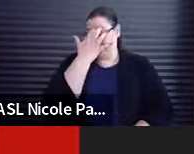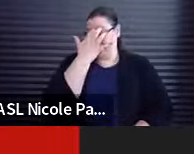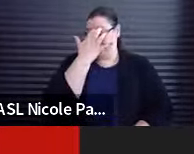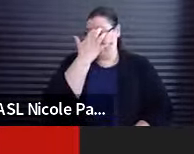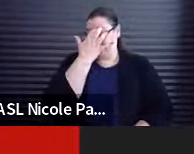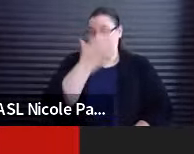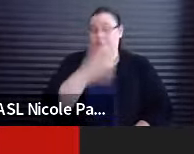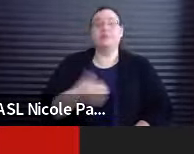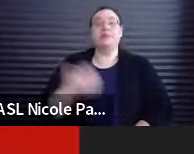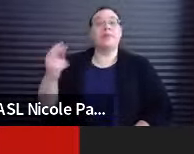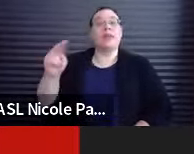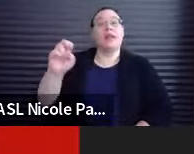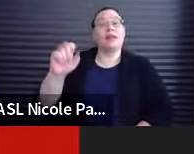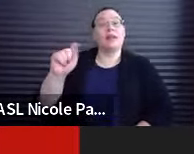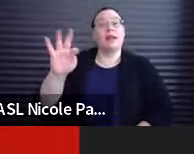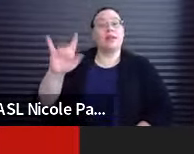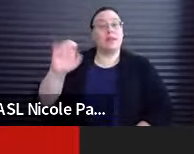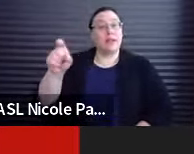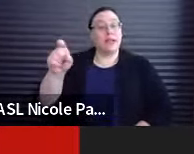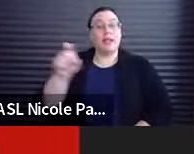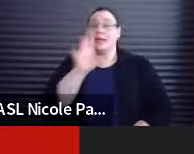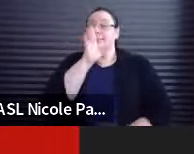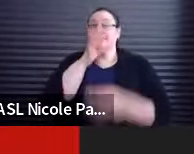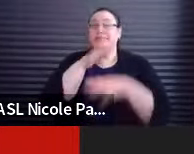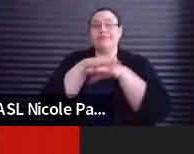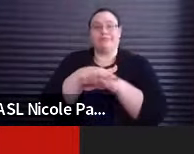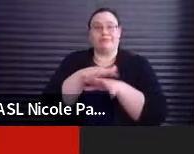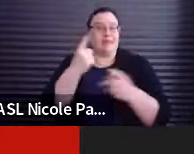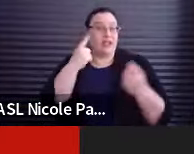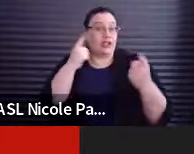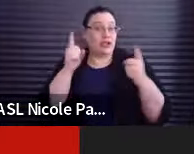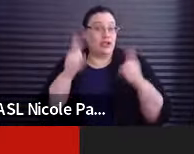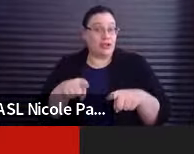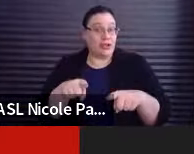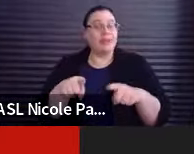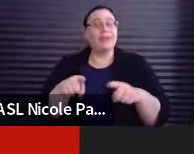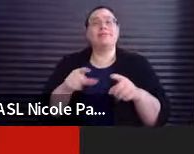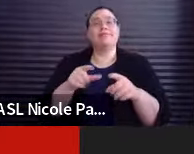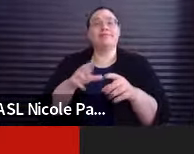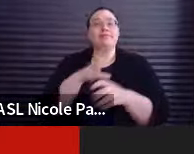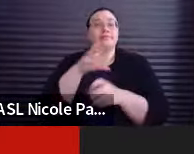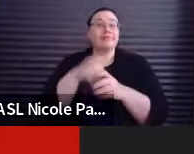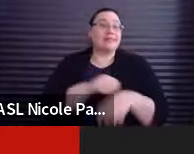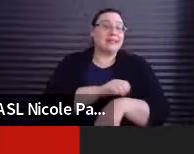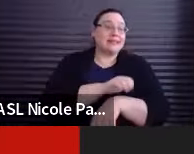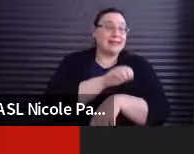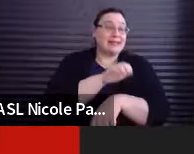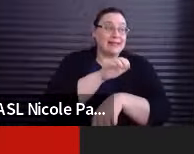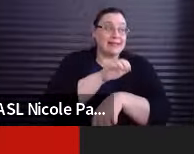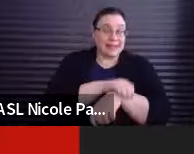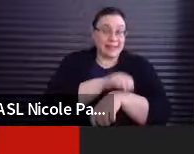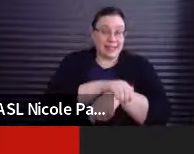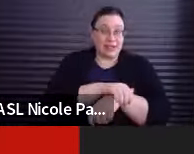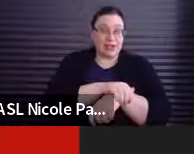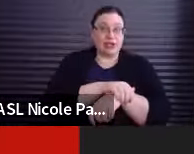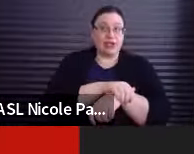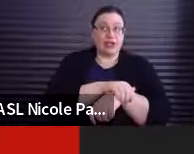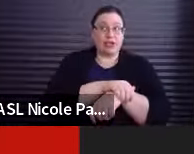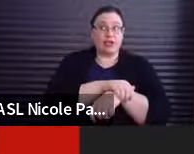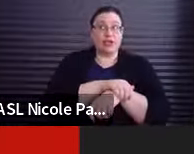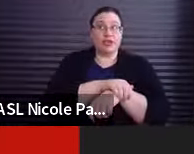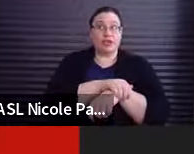The Netflix dubbing agreement, again, it covers English from